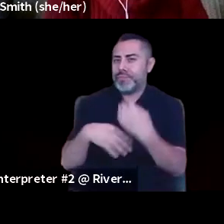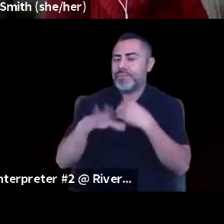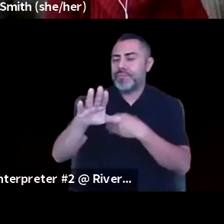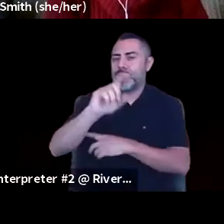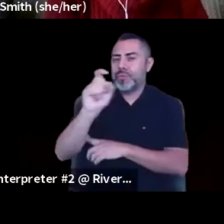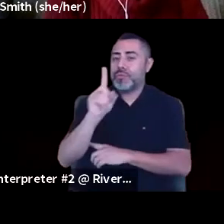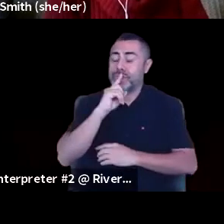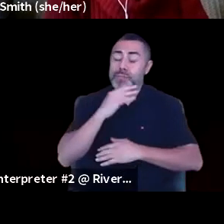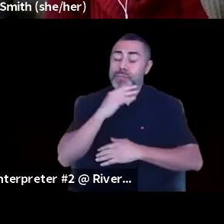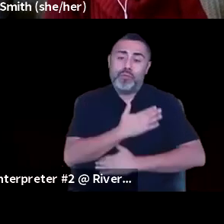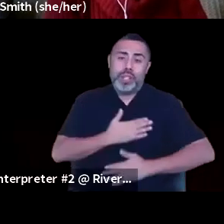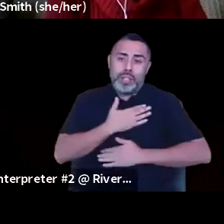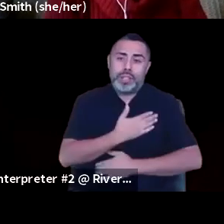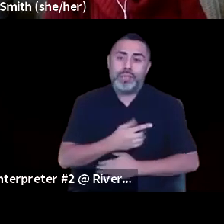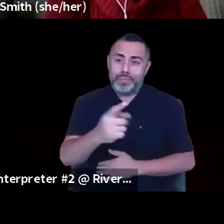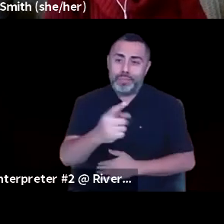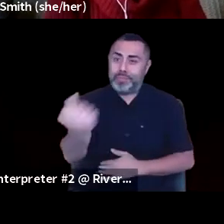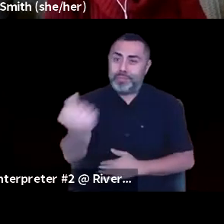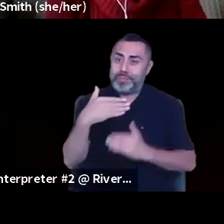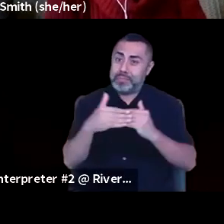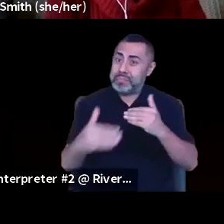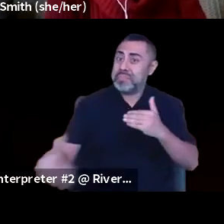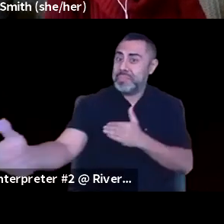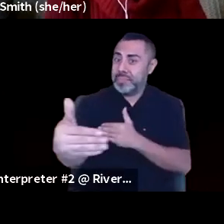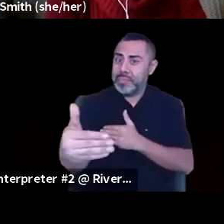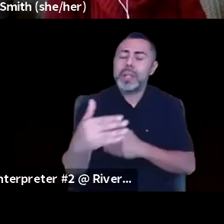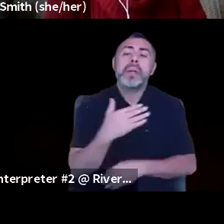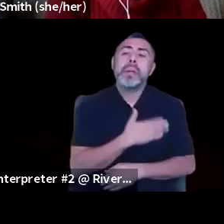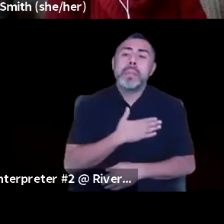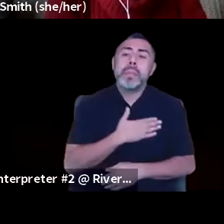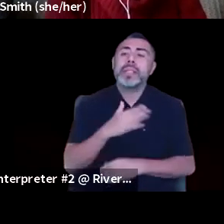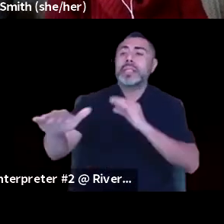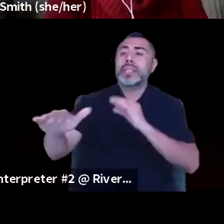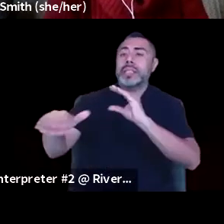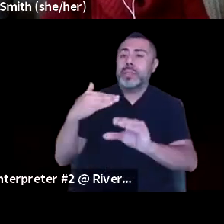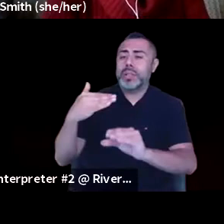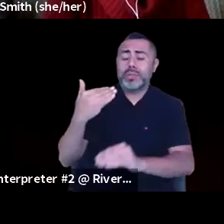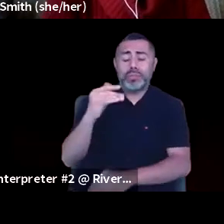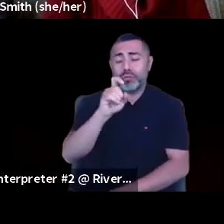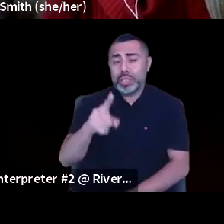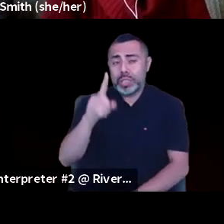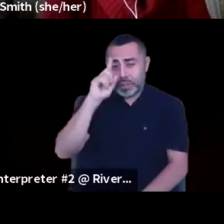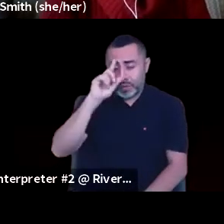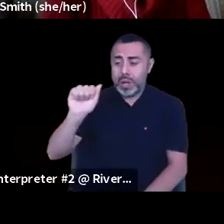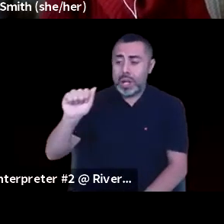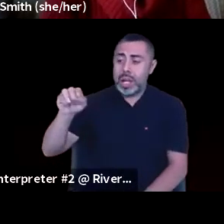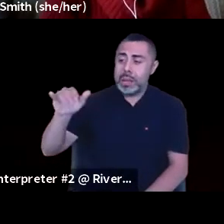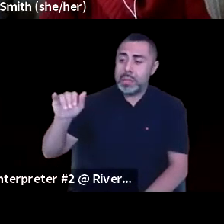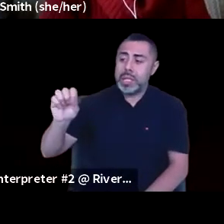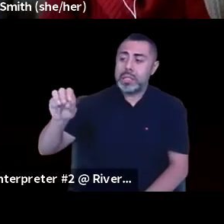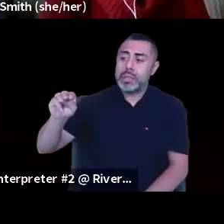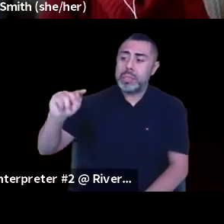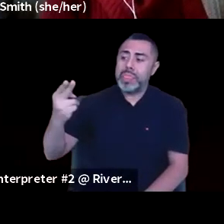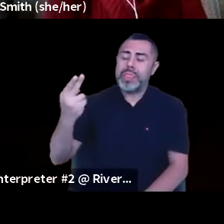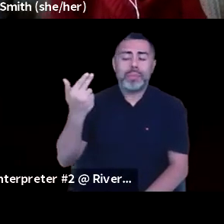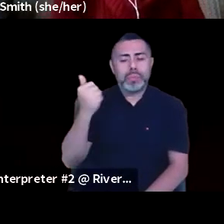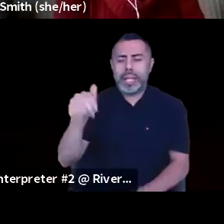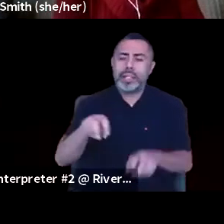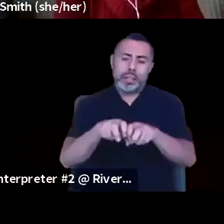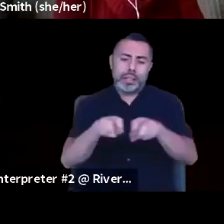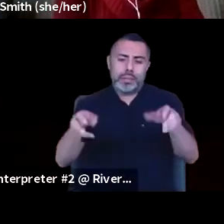advance. Please email your questions and comments for Amy Smith or any of the facilitators to